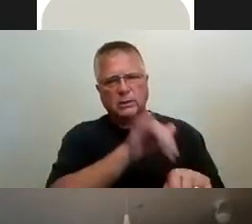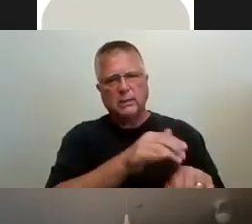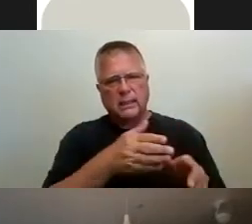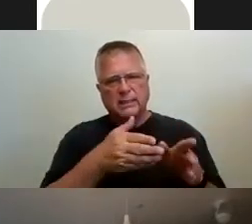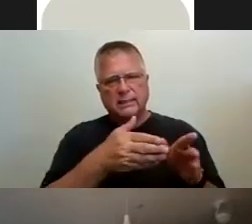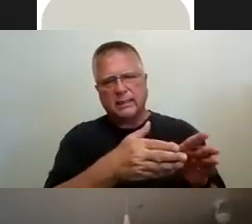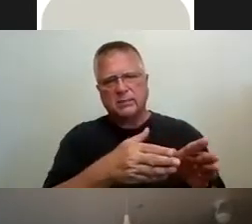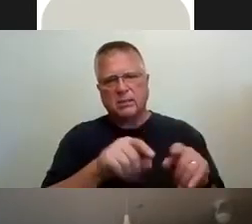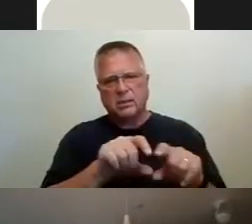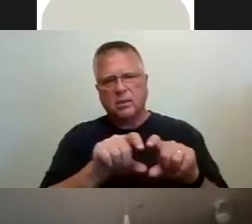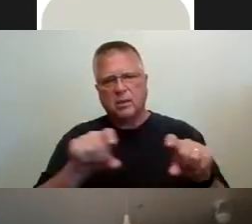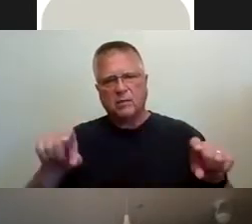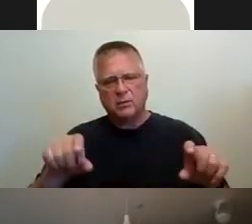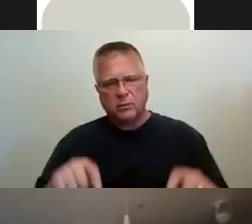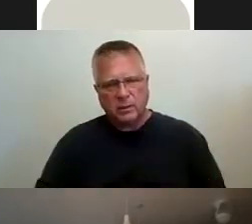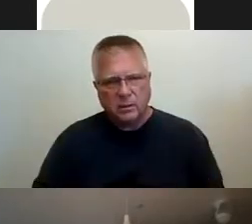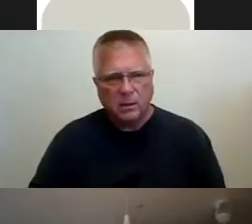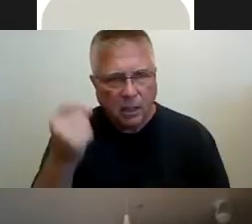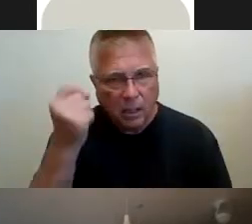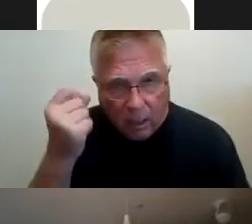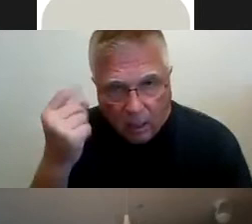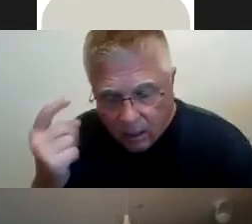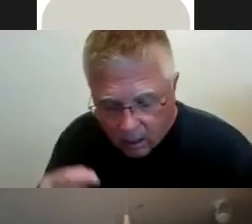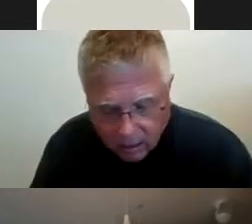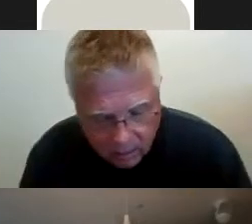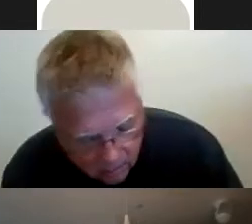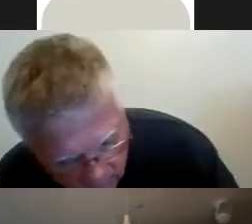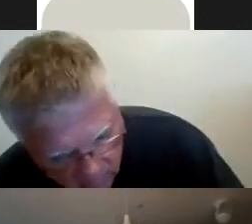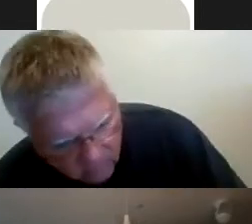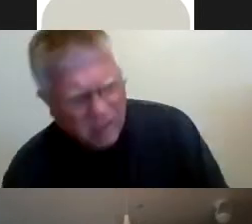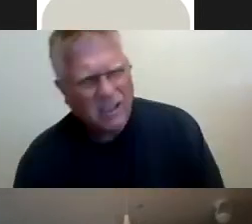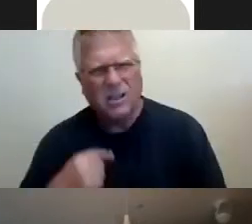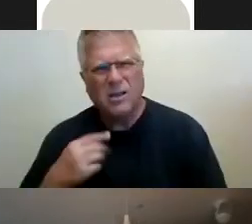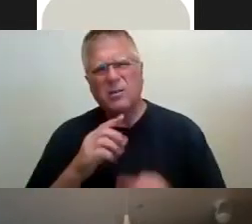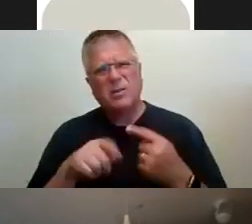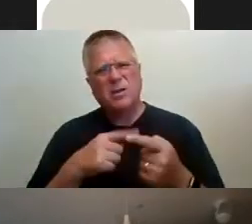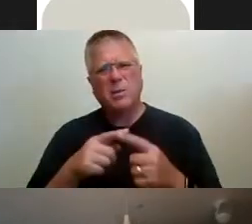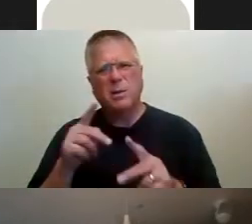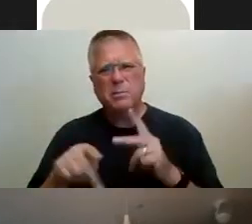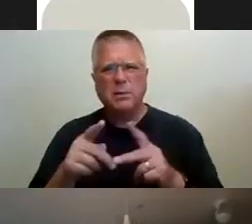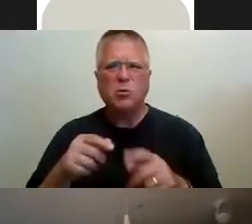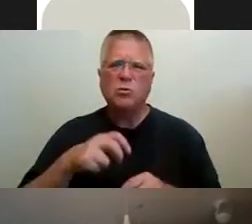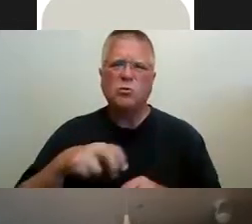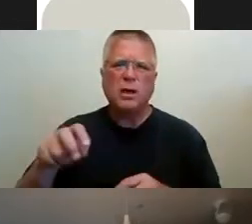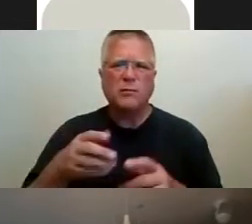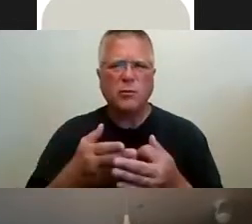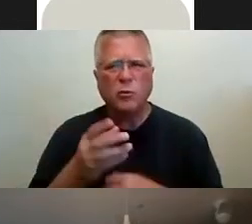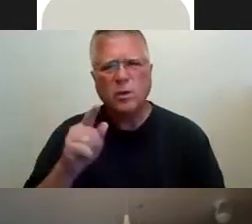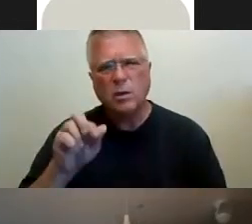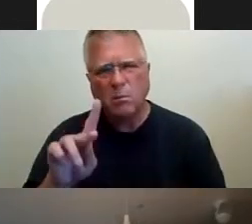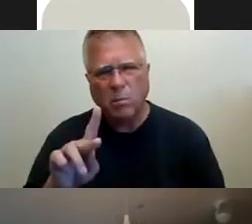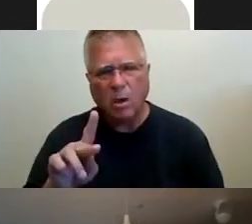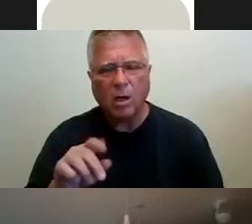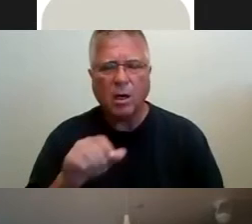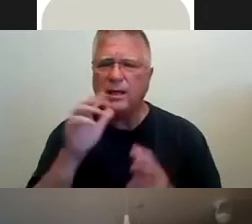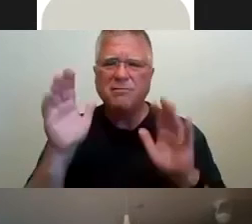through. I understand that. And when we talk about people coming through the park and cutting off when they don't want to use the